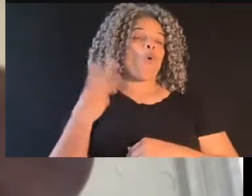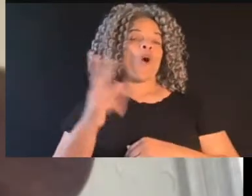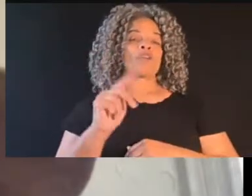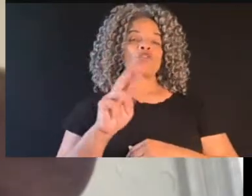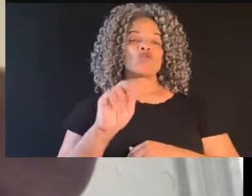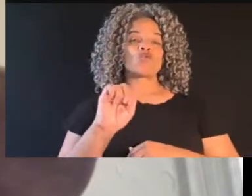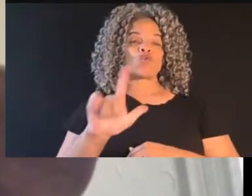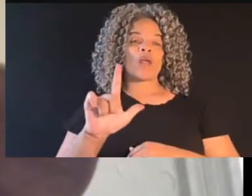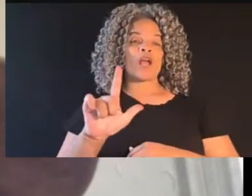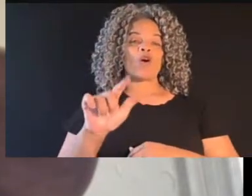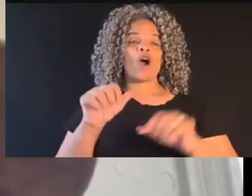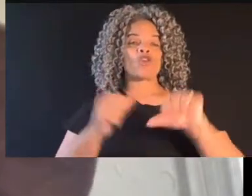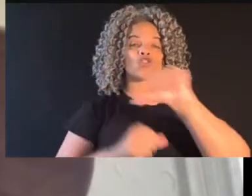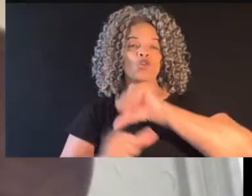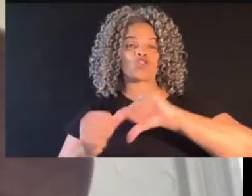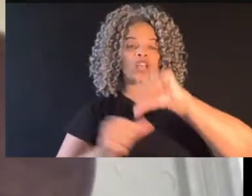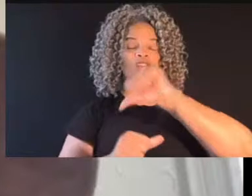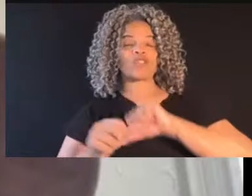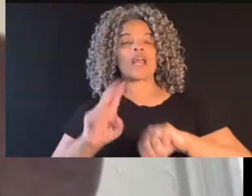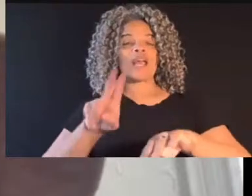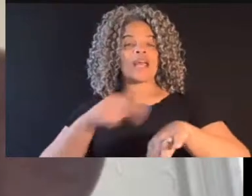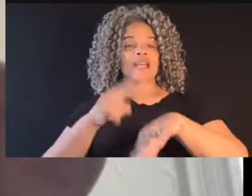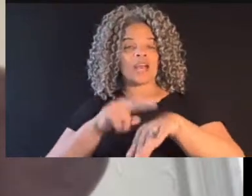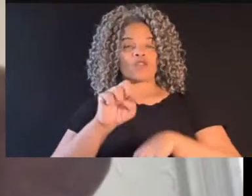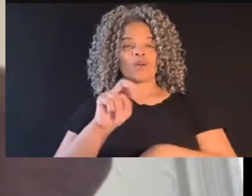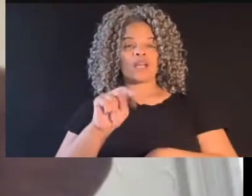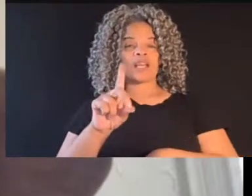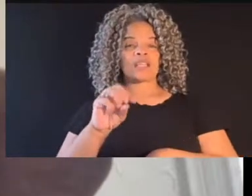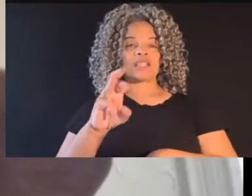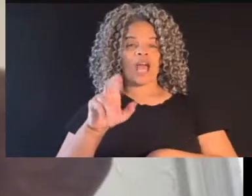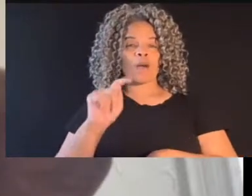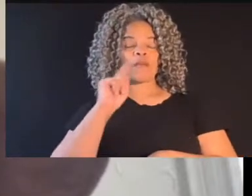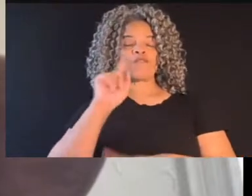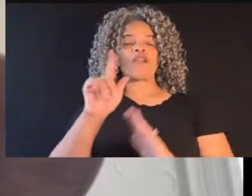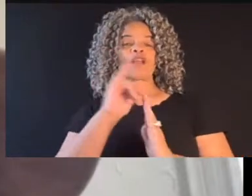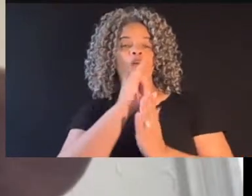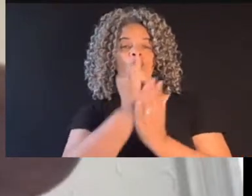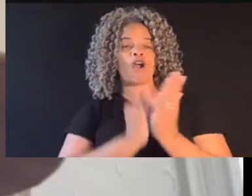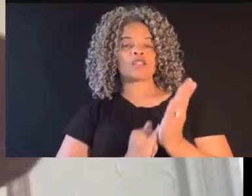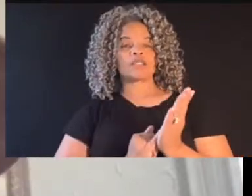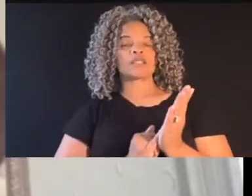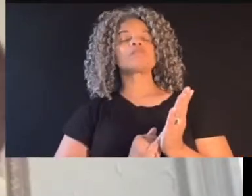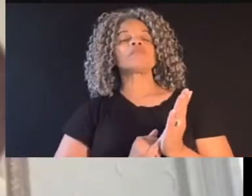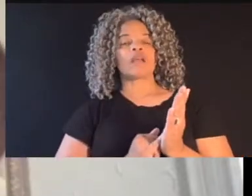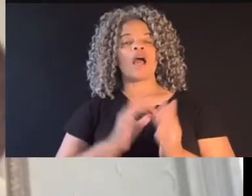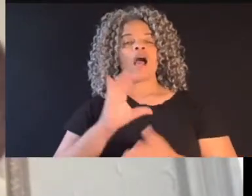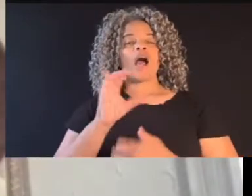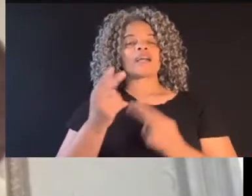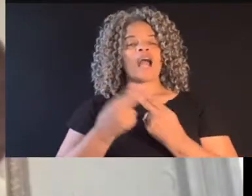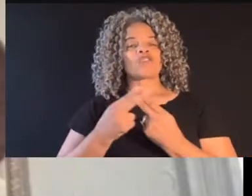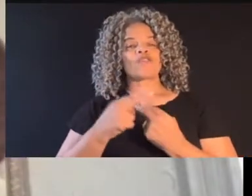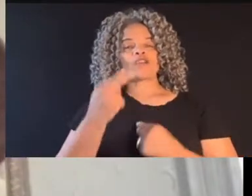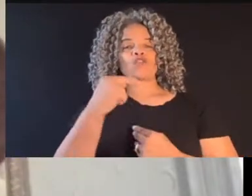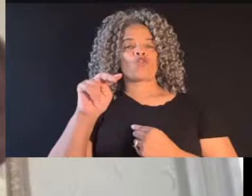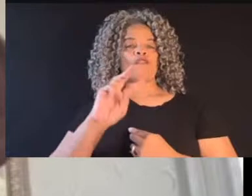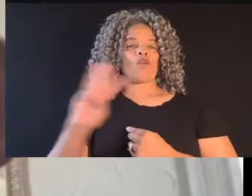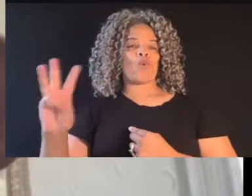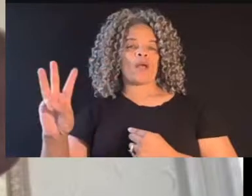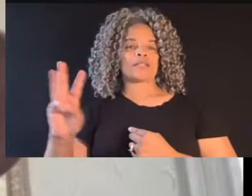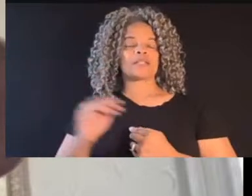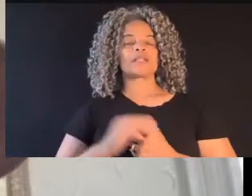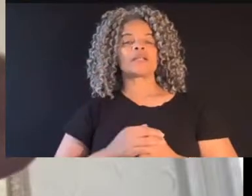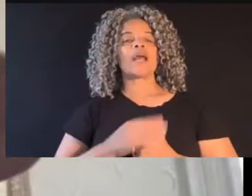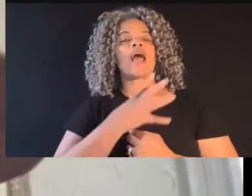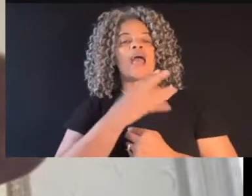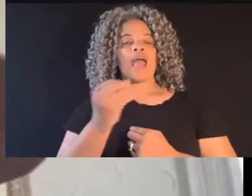Association, National Endowment for the Arts, Conservation Northwest,